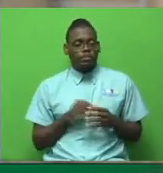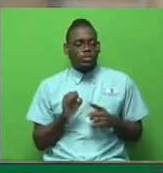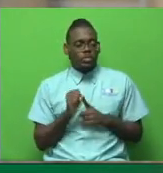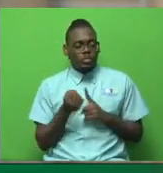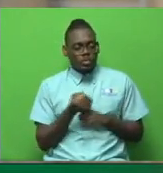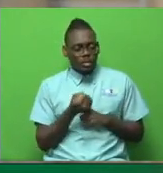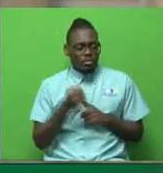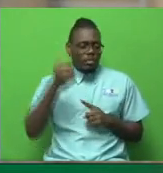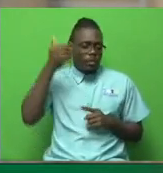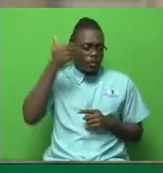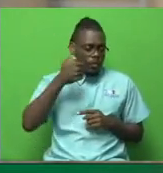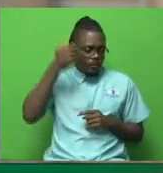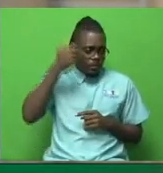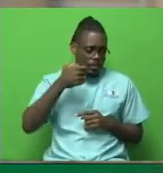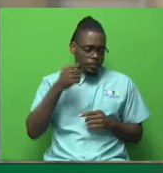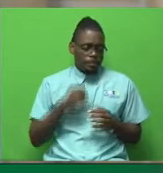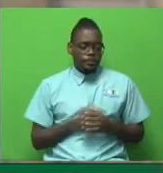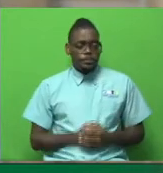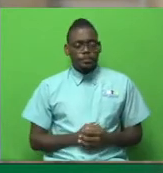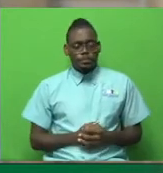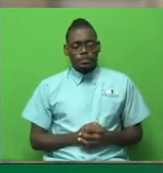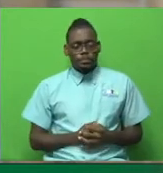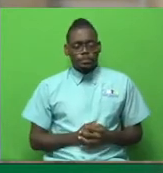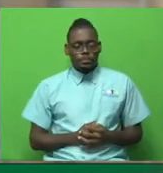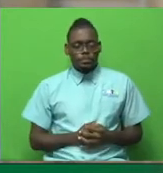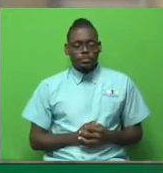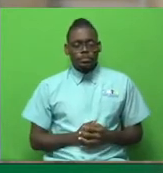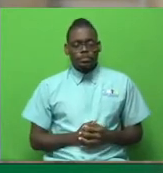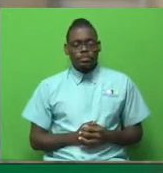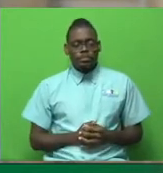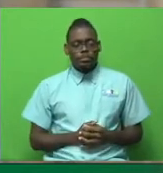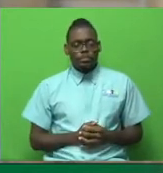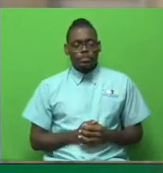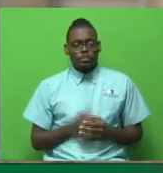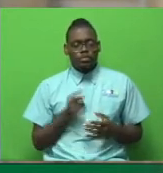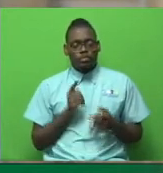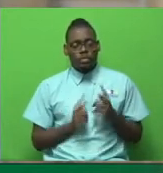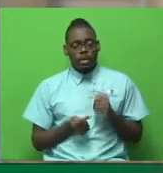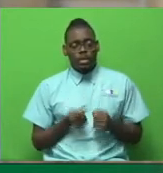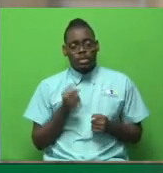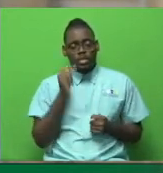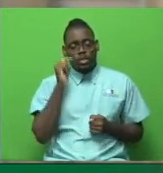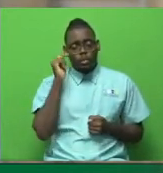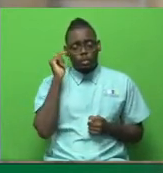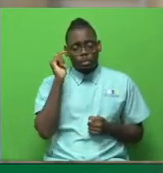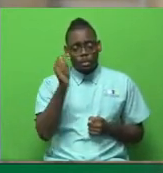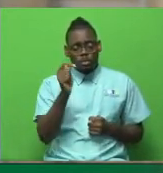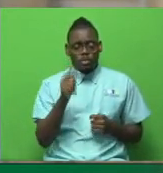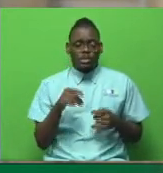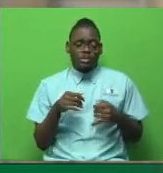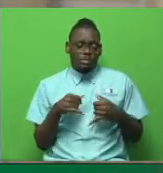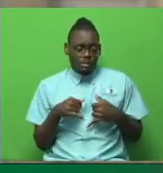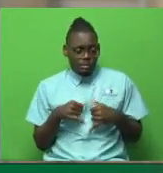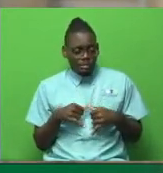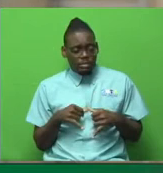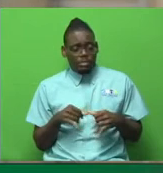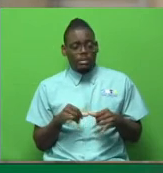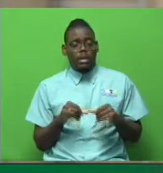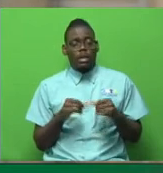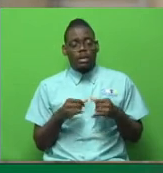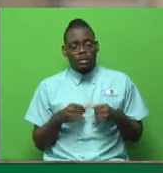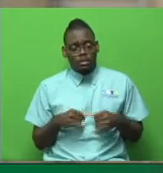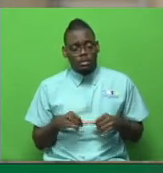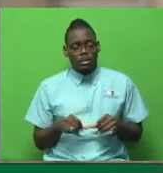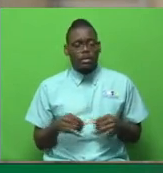removal of the fuel subsidy Trinidad and Tobago Remains the country with the single lowest cost of living